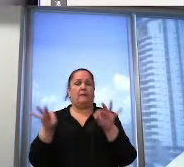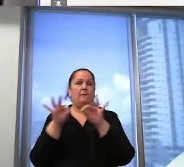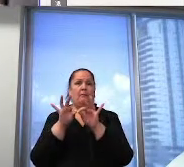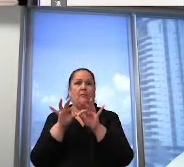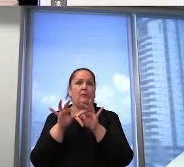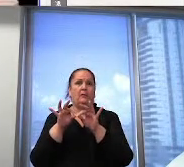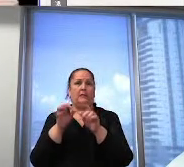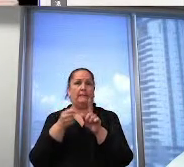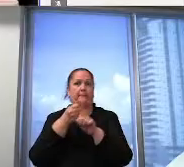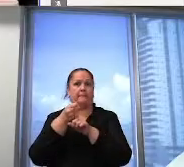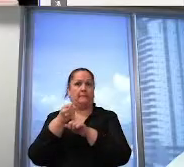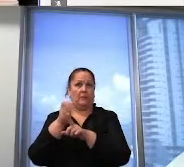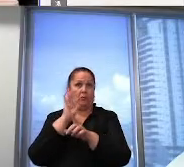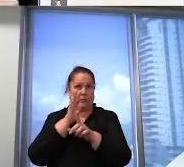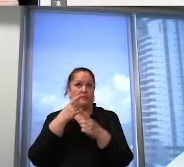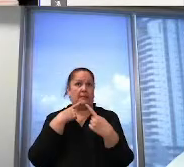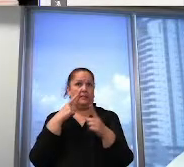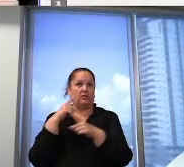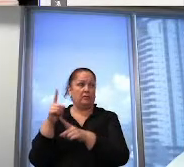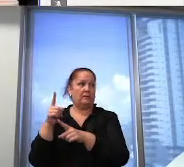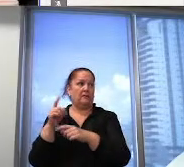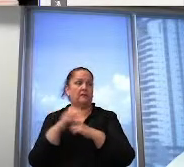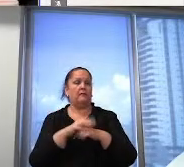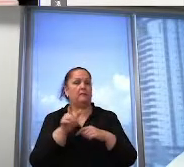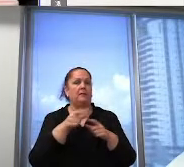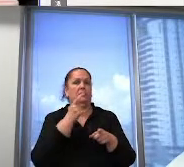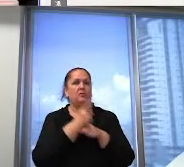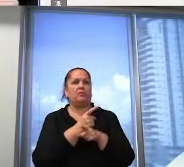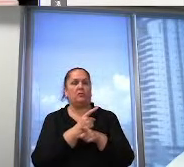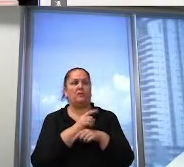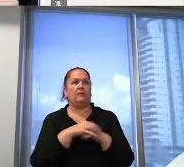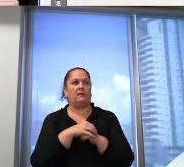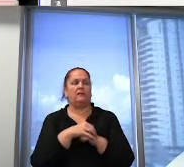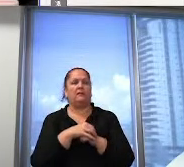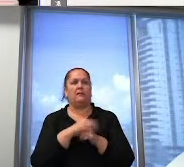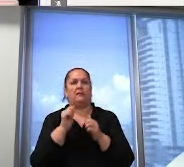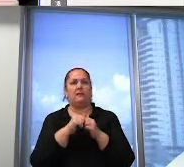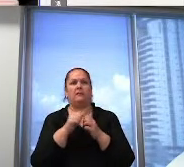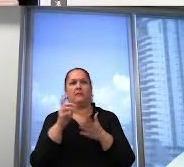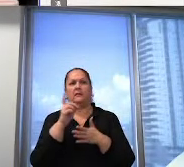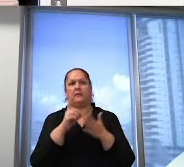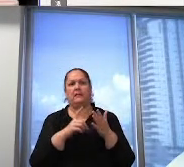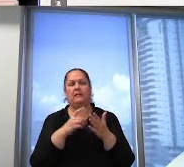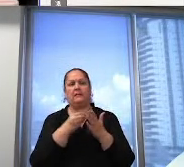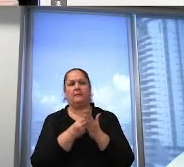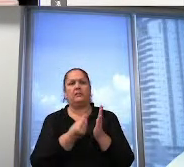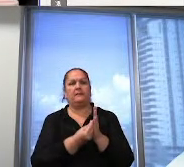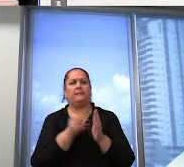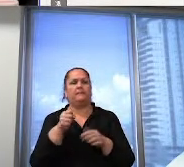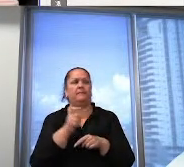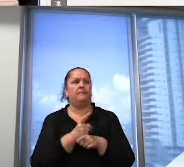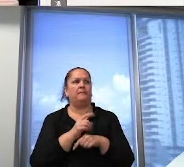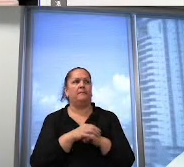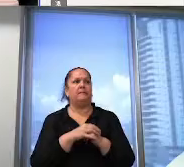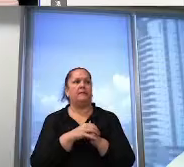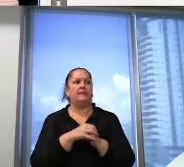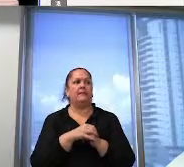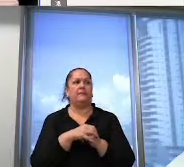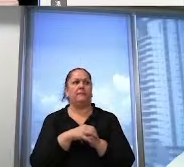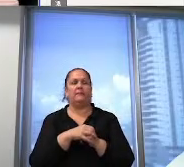key milestones will be achieved? That is correct. That's how we've designed the constrained budget. Okay.